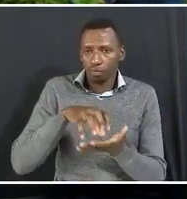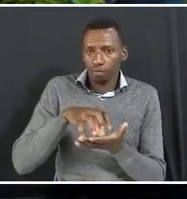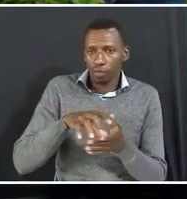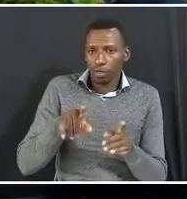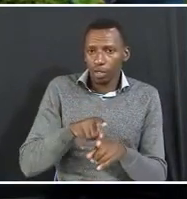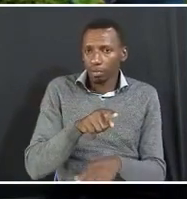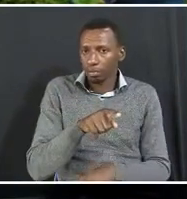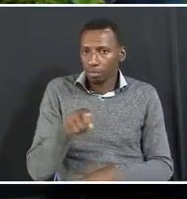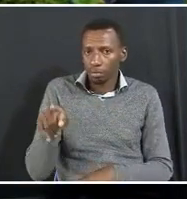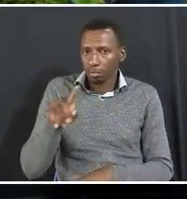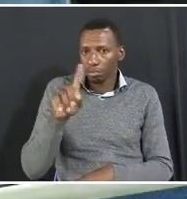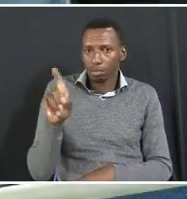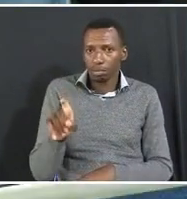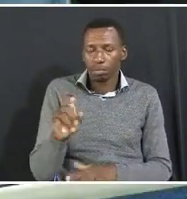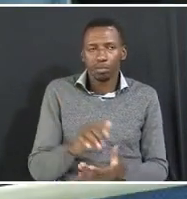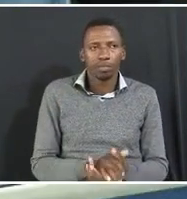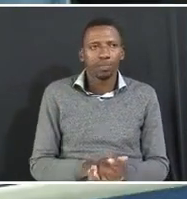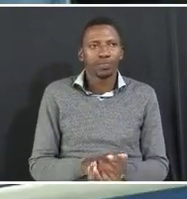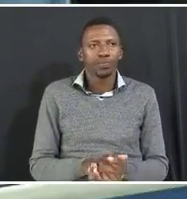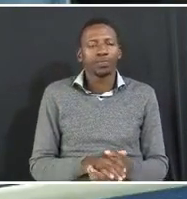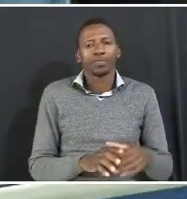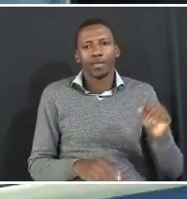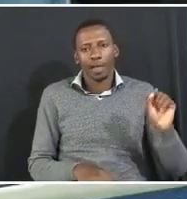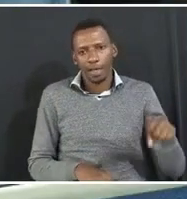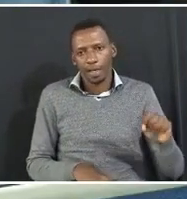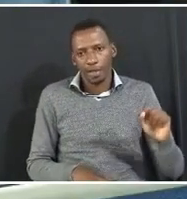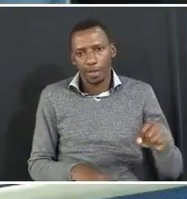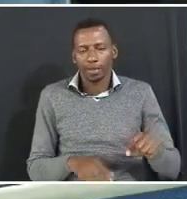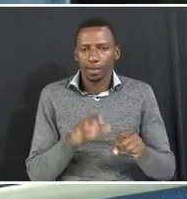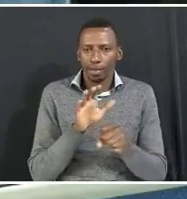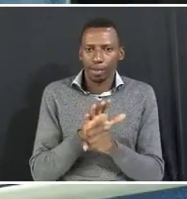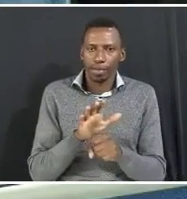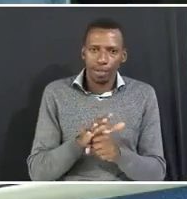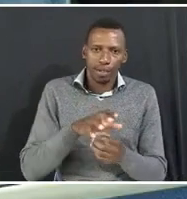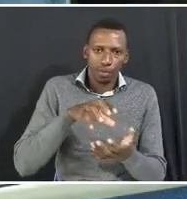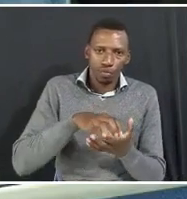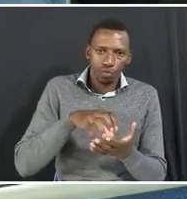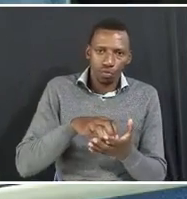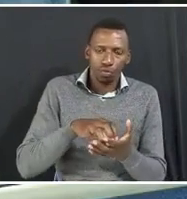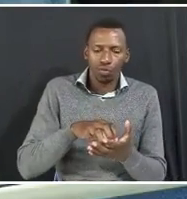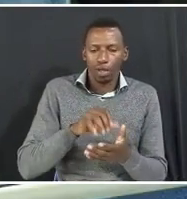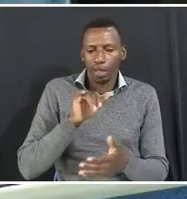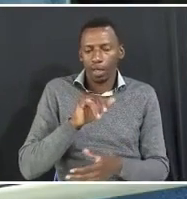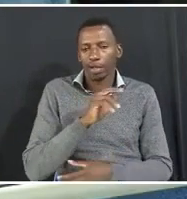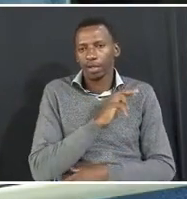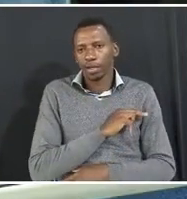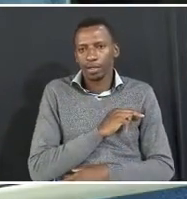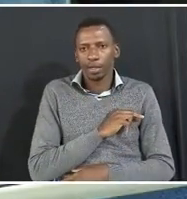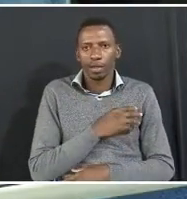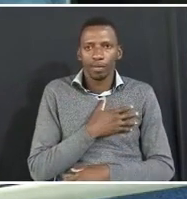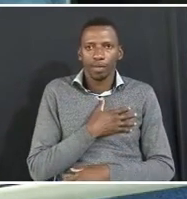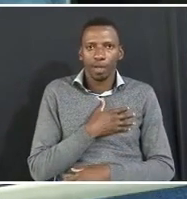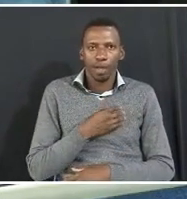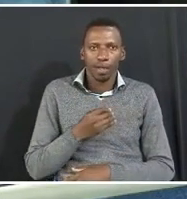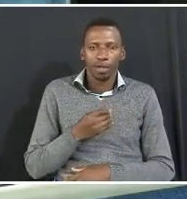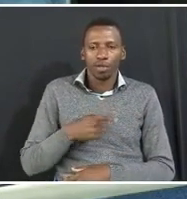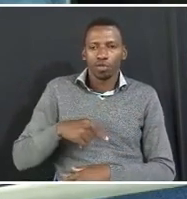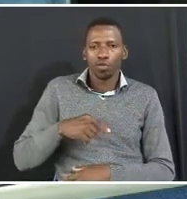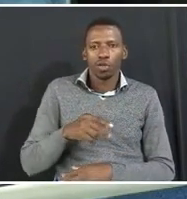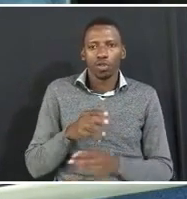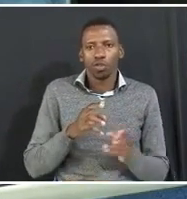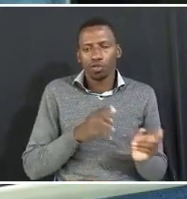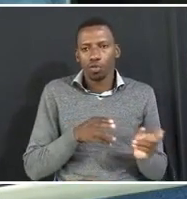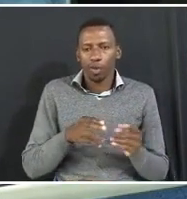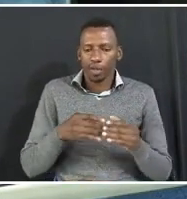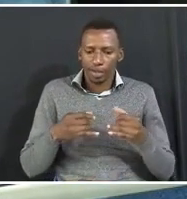circumstances? Yeah, we face many circumstances of that nature, and we usually try as